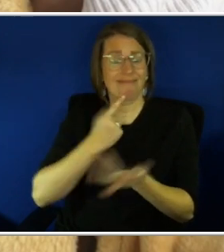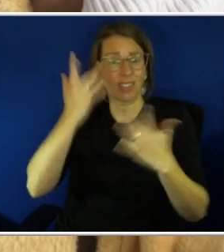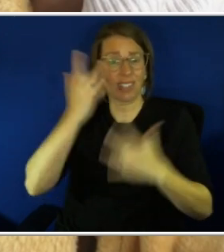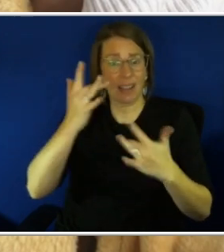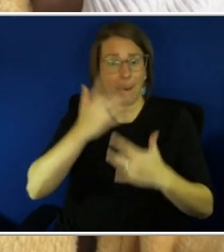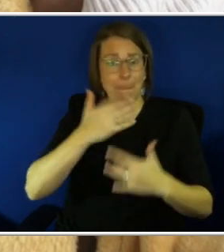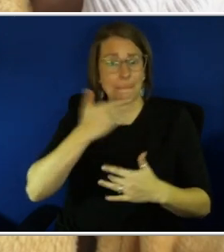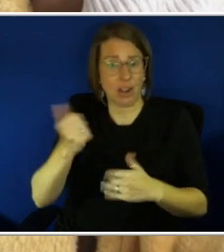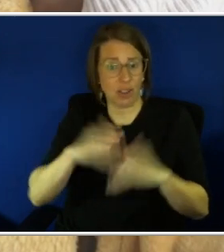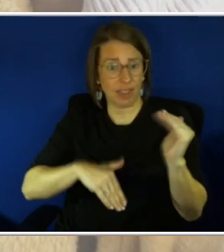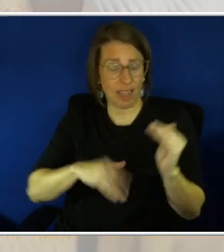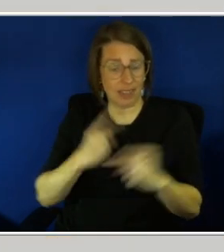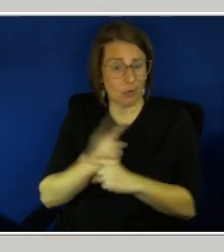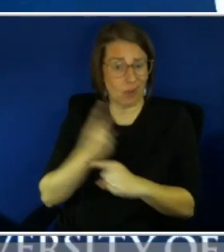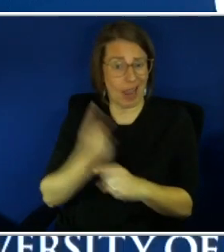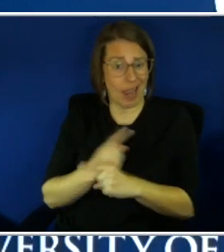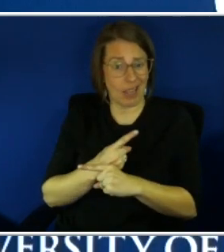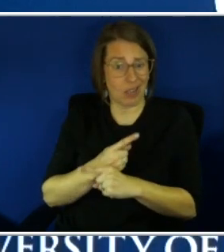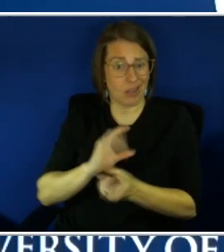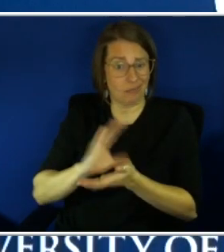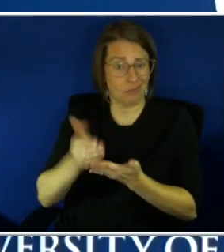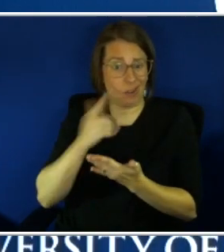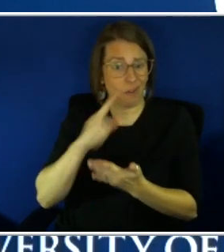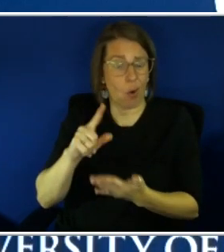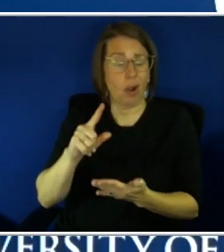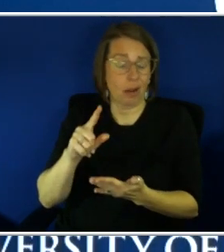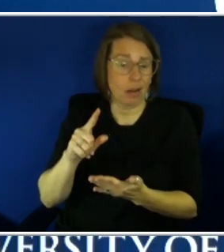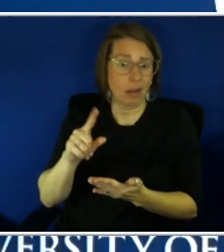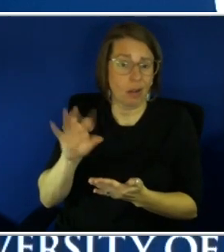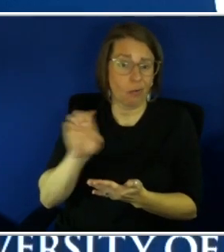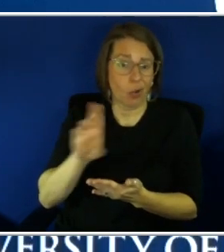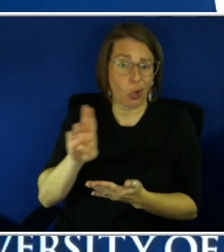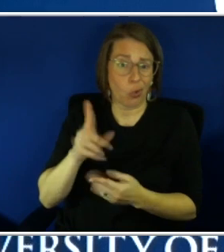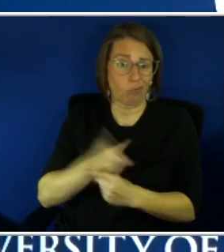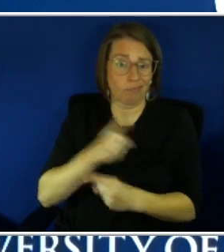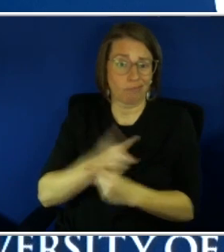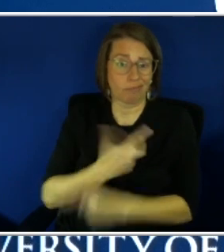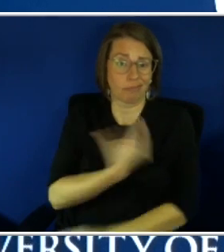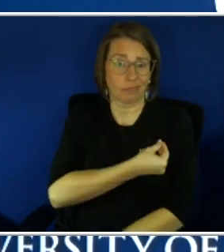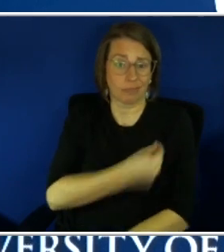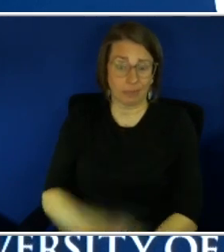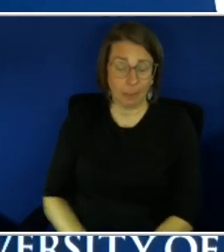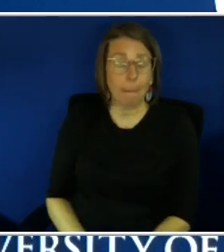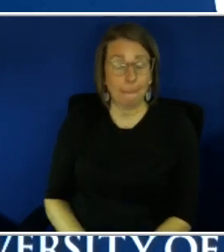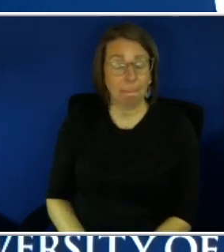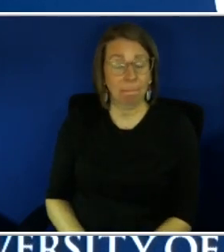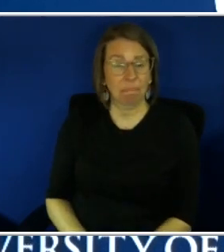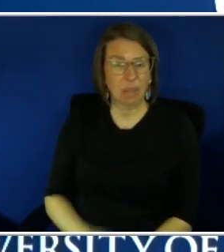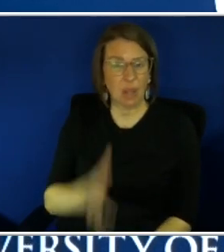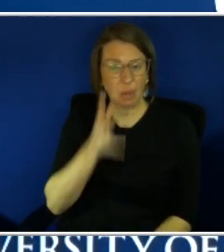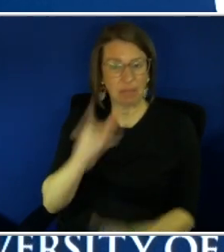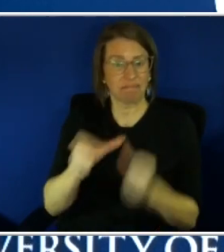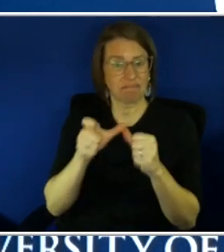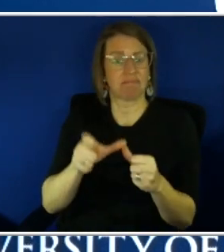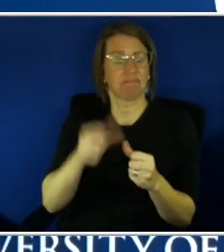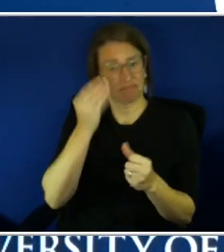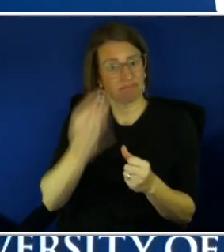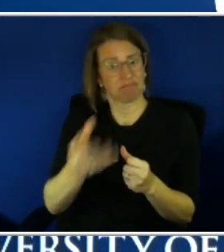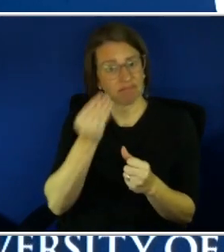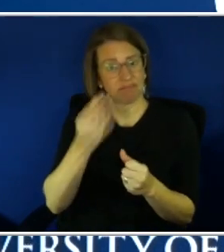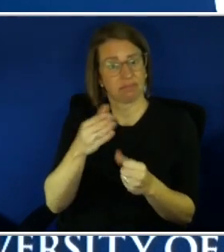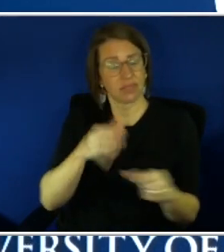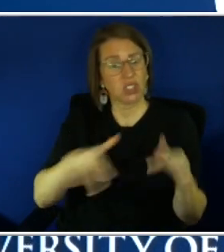regular dosing for the influenza vaccine as well. So we will continue to update you on the overall circulation